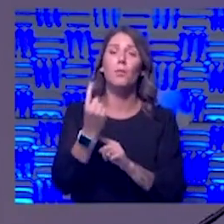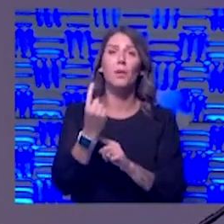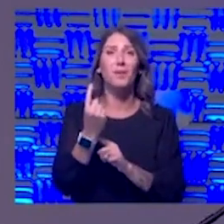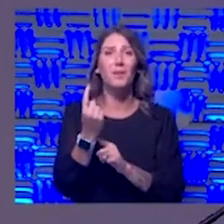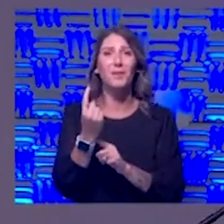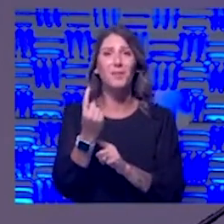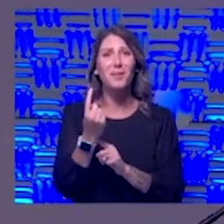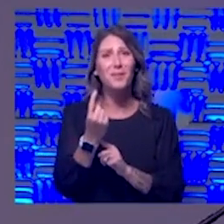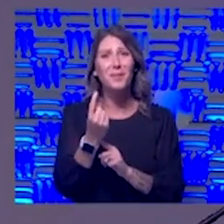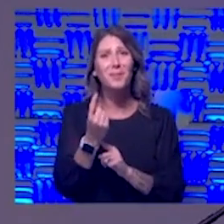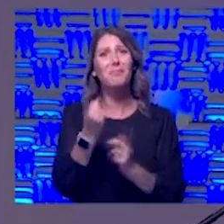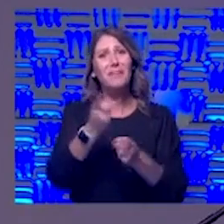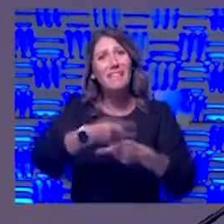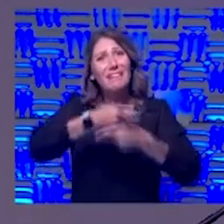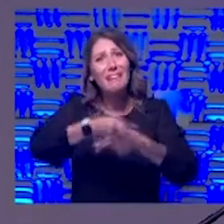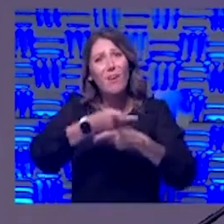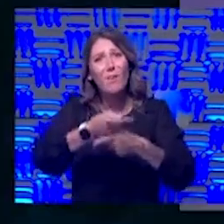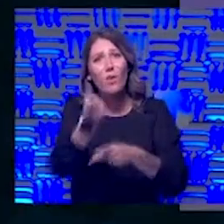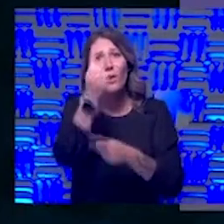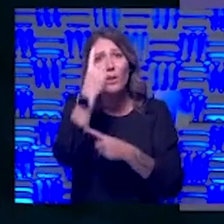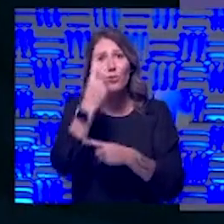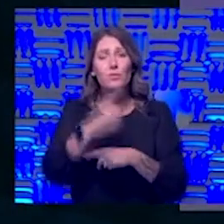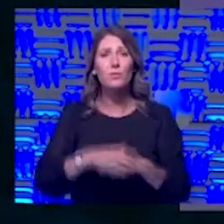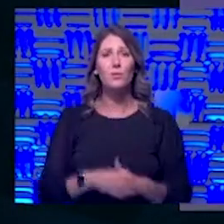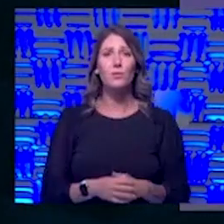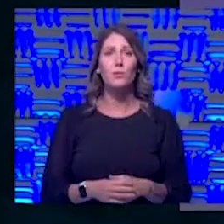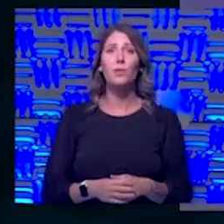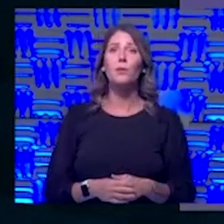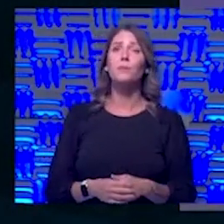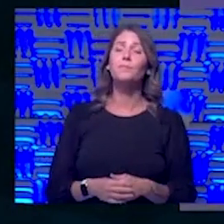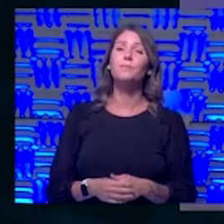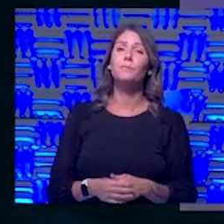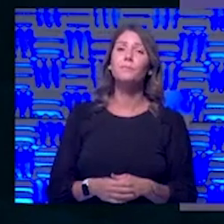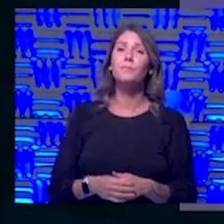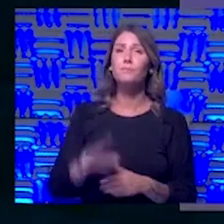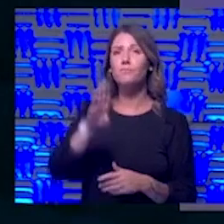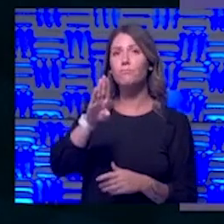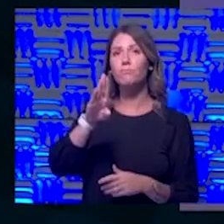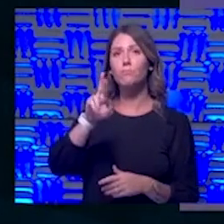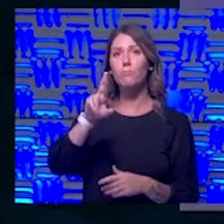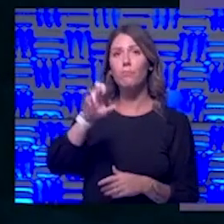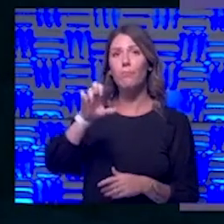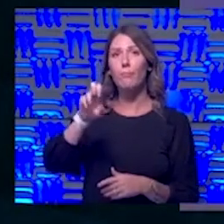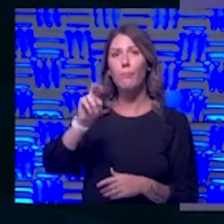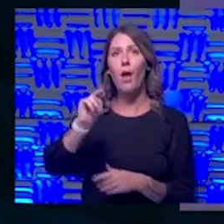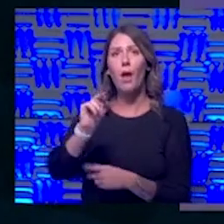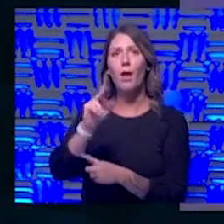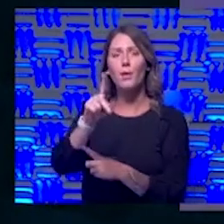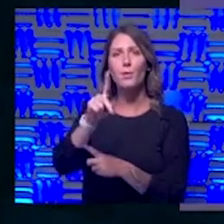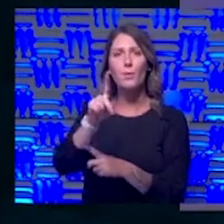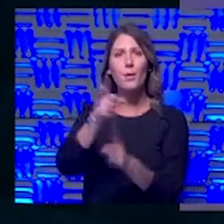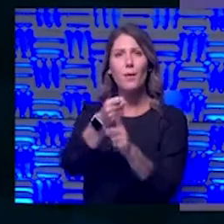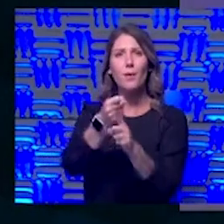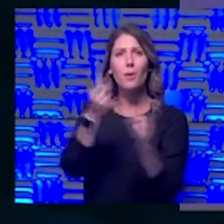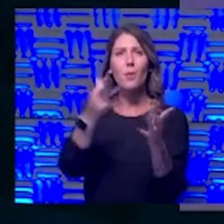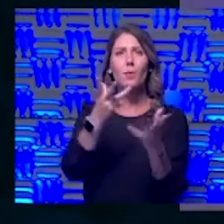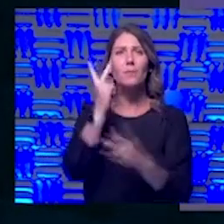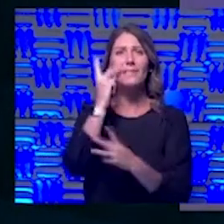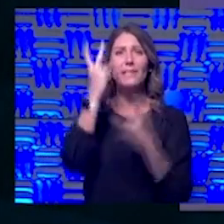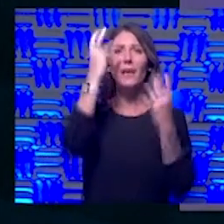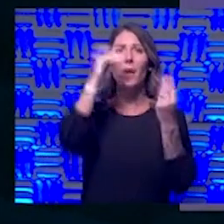be vigilant and be careful. So, Bryan, talk to us a little bit about your impact you've seen in the